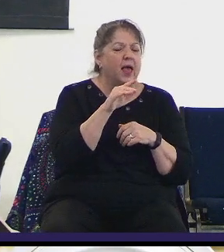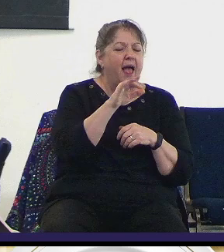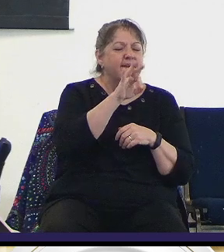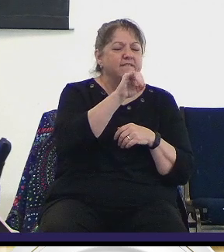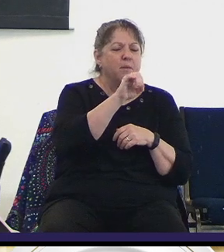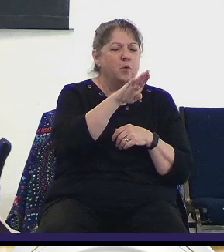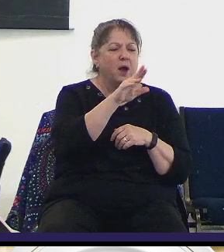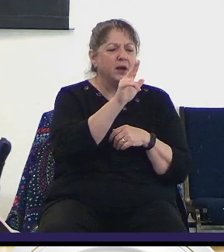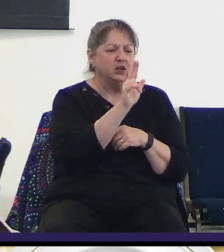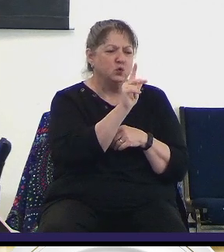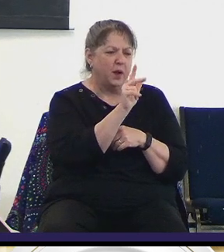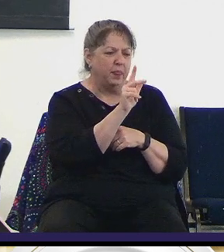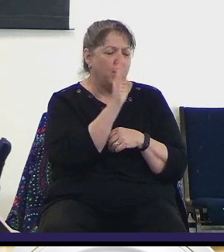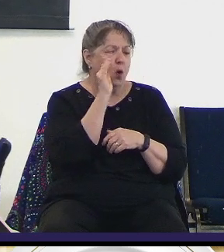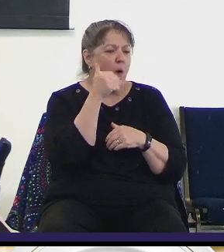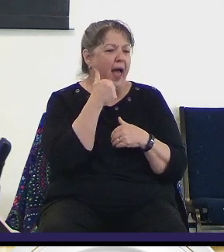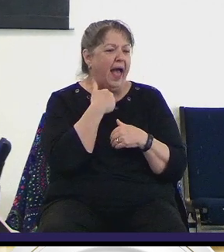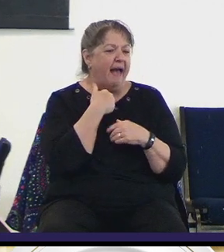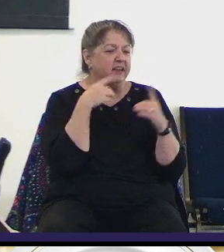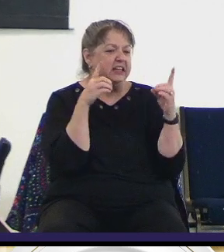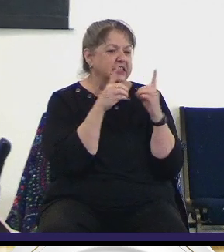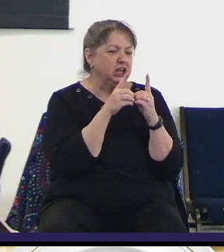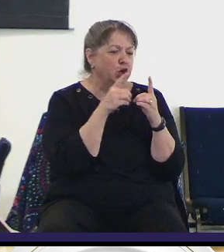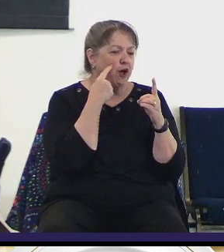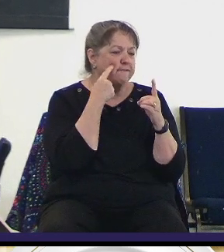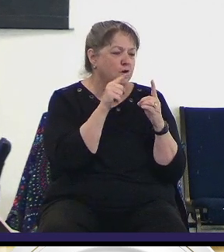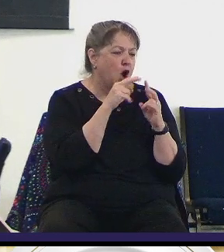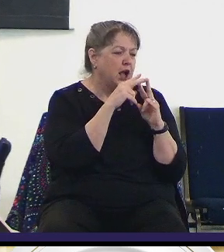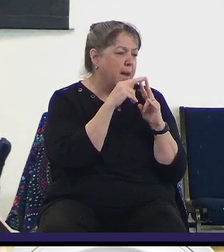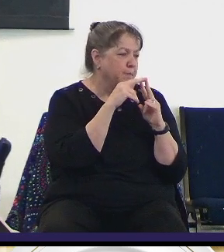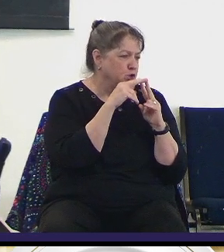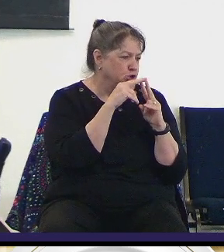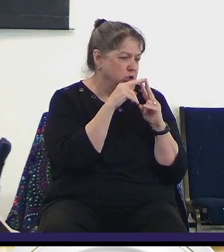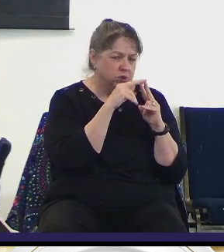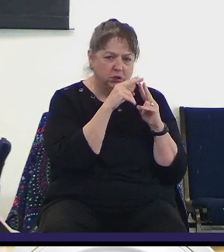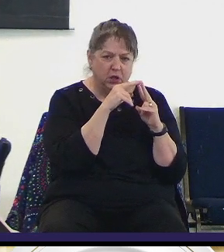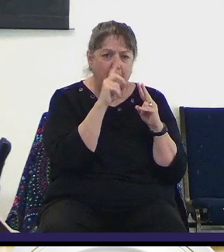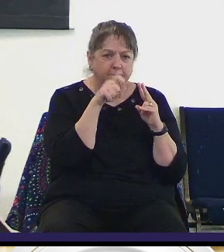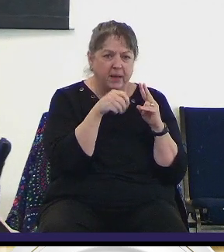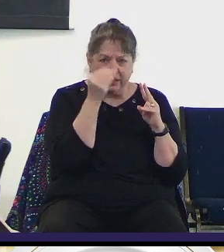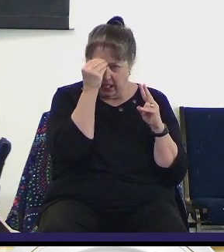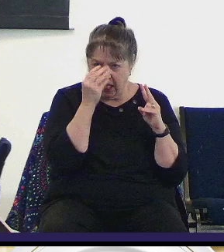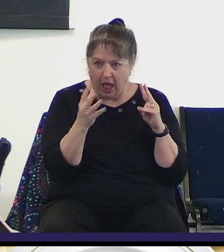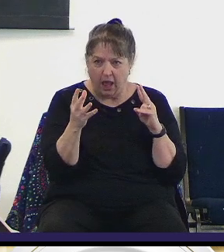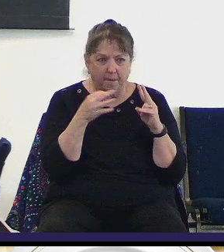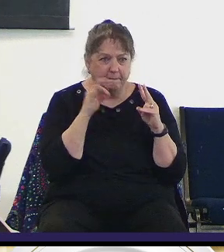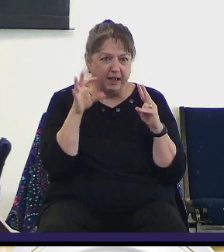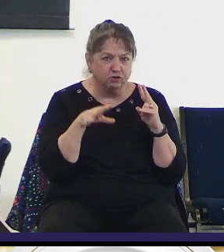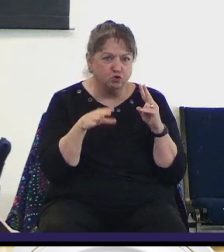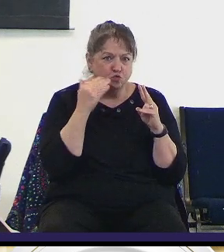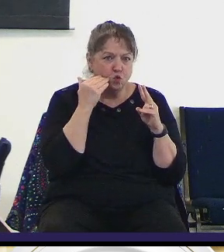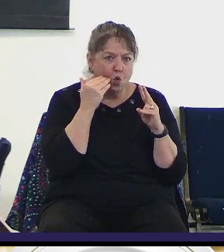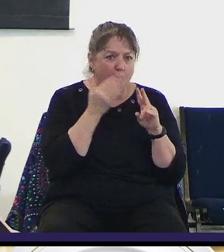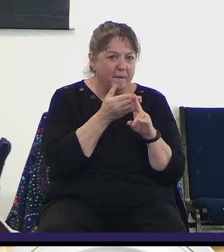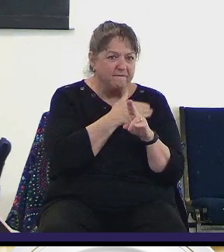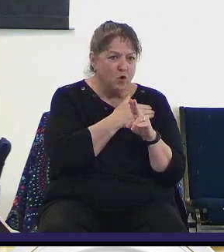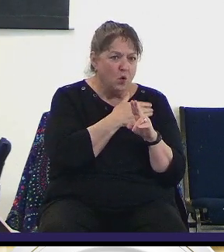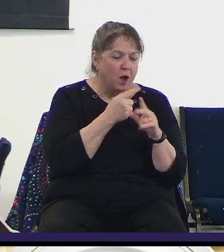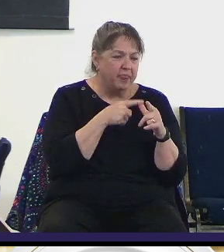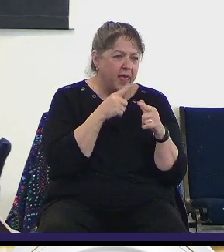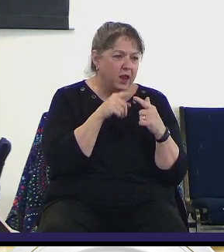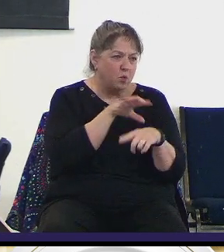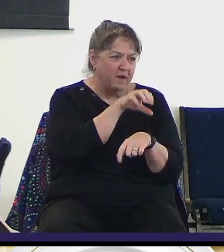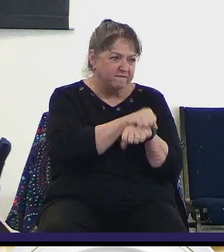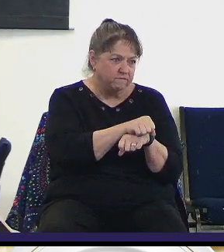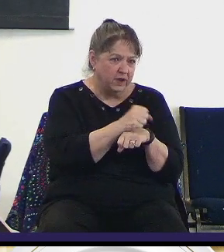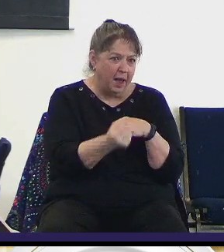New Columbia, PA, 6 p.m., and I think you need to let the pastor know and sign up for that so we know how many people are